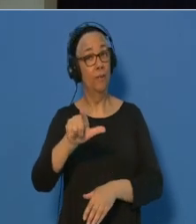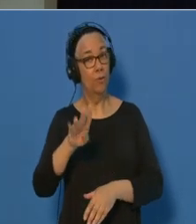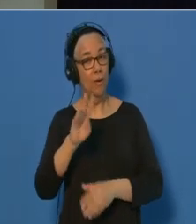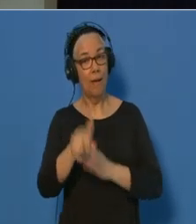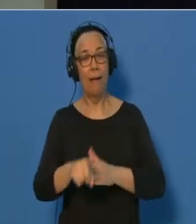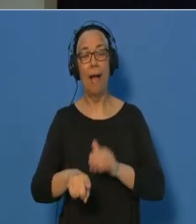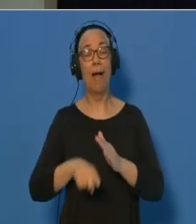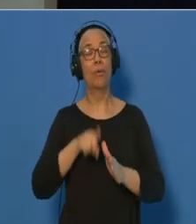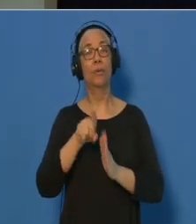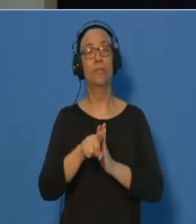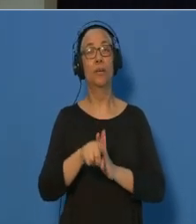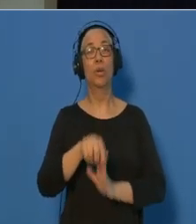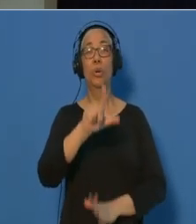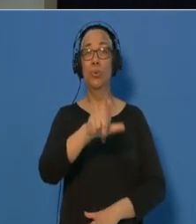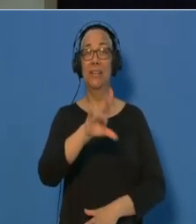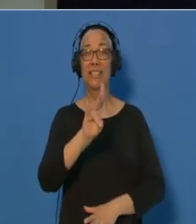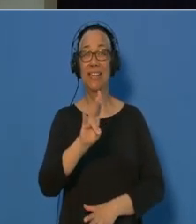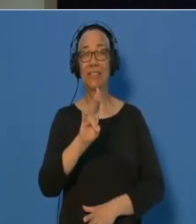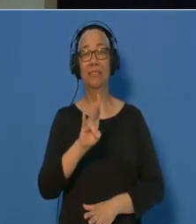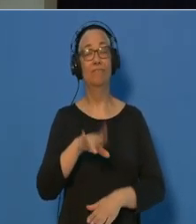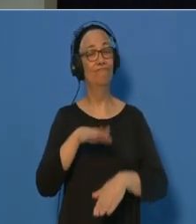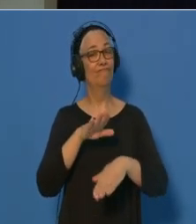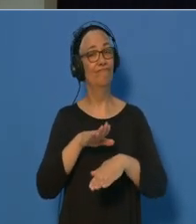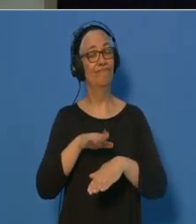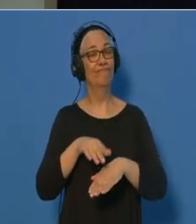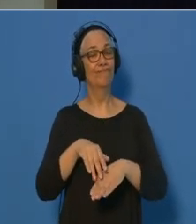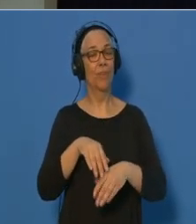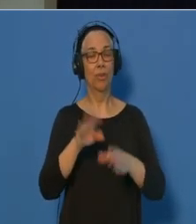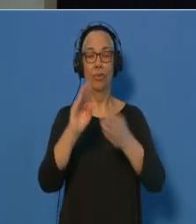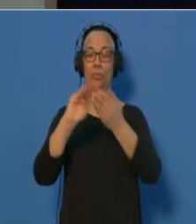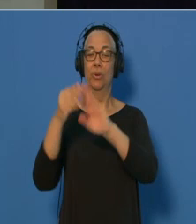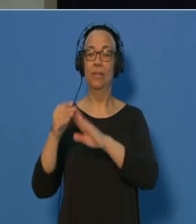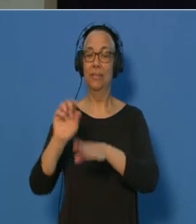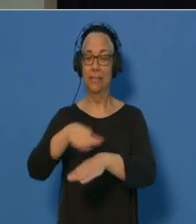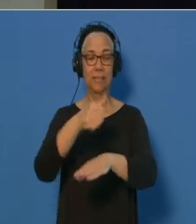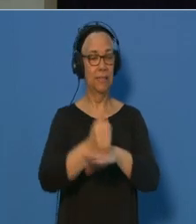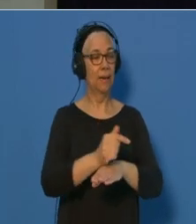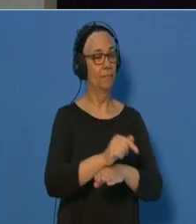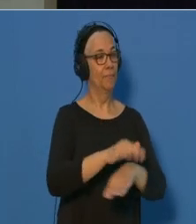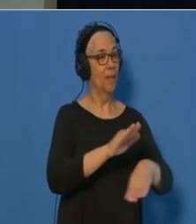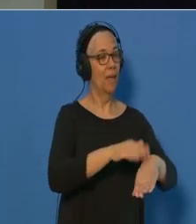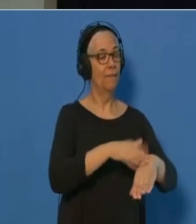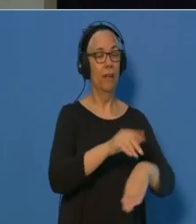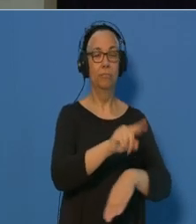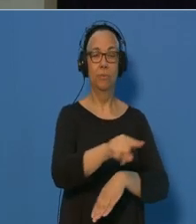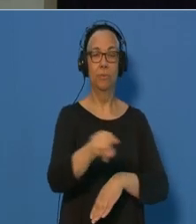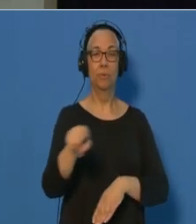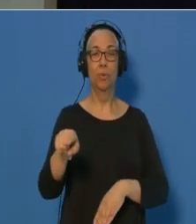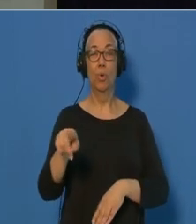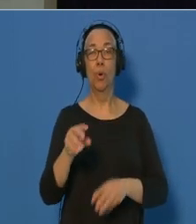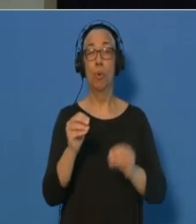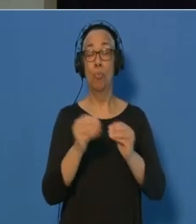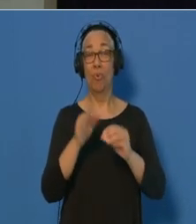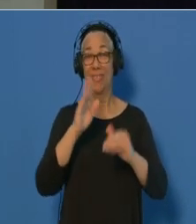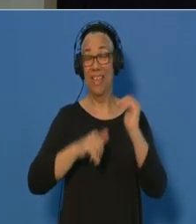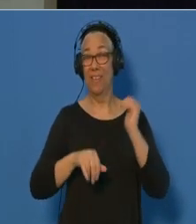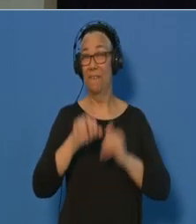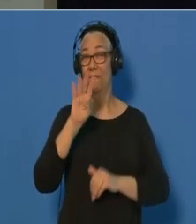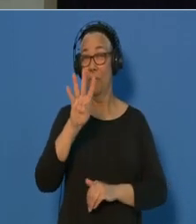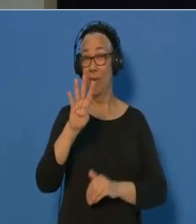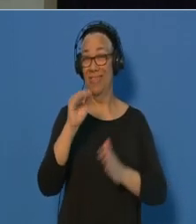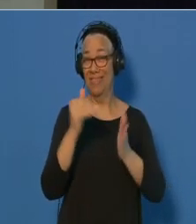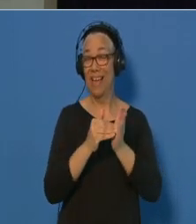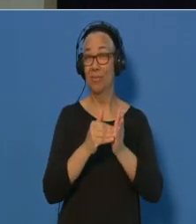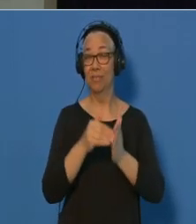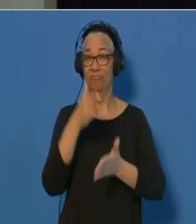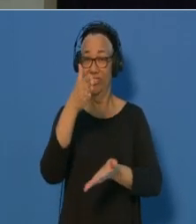period, 27 community advisory points were executed. There were more than 4,000 stops. We did